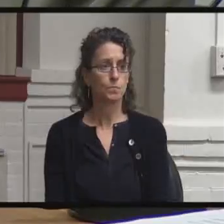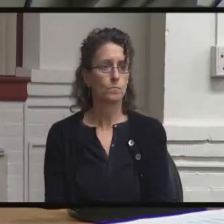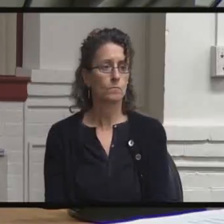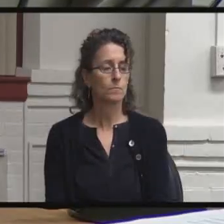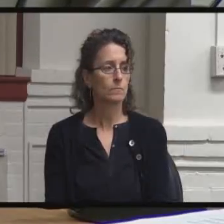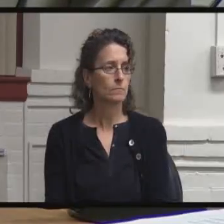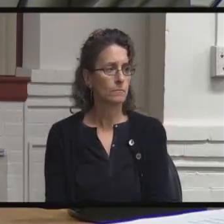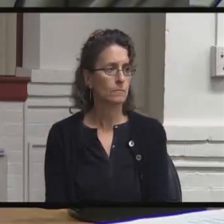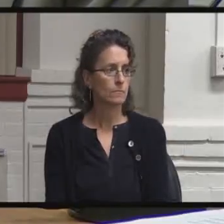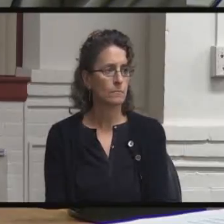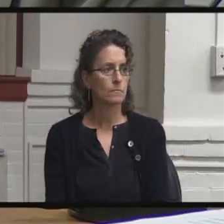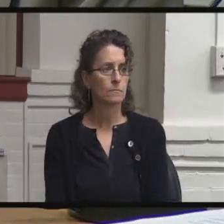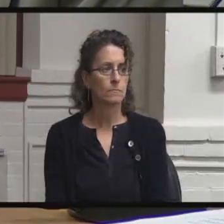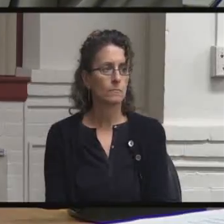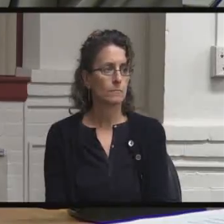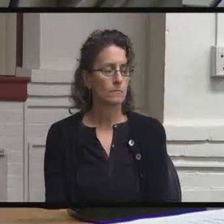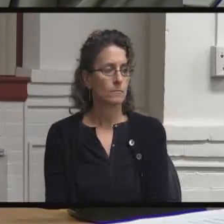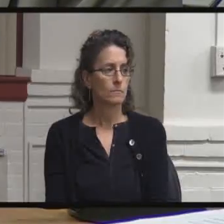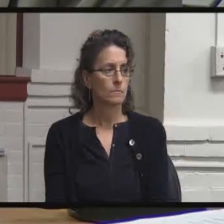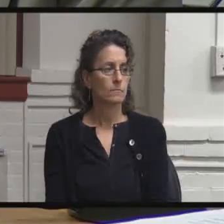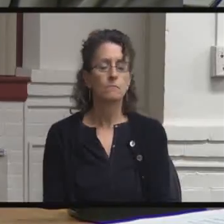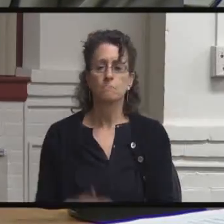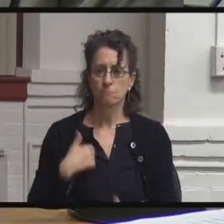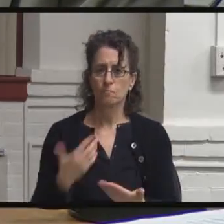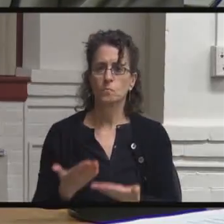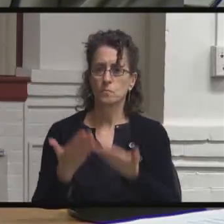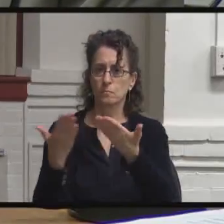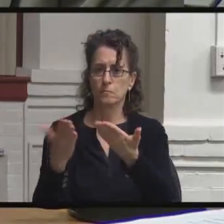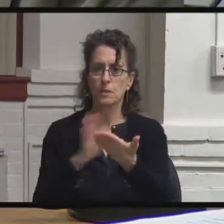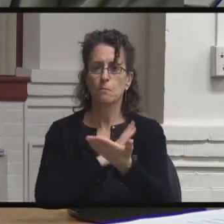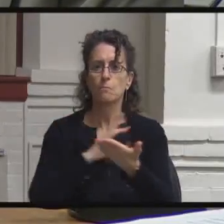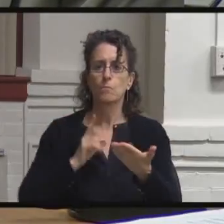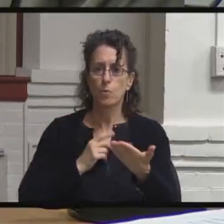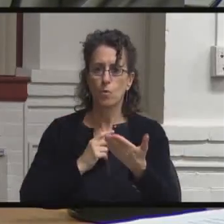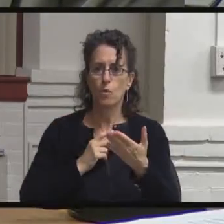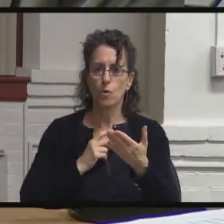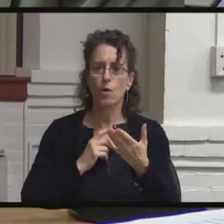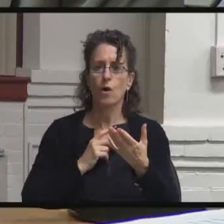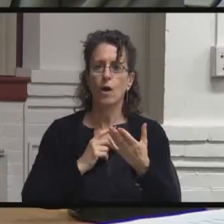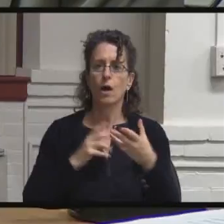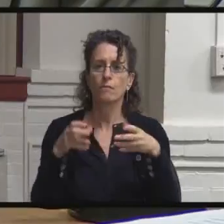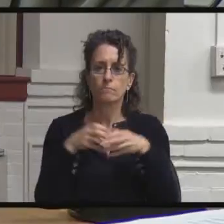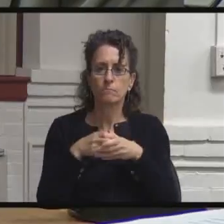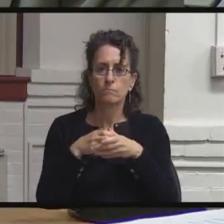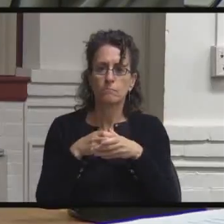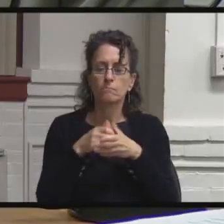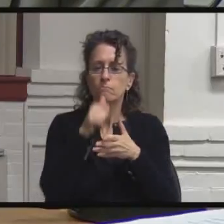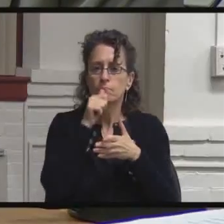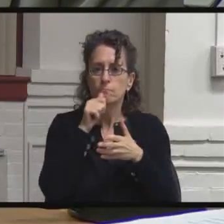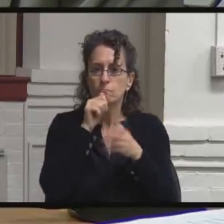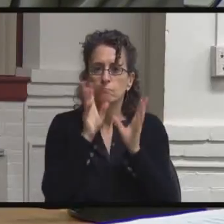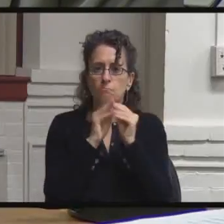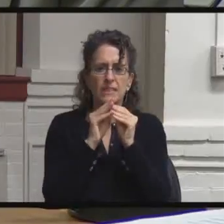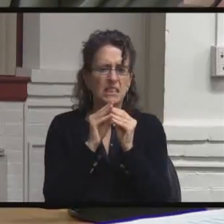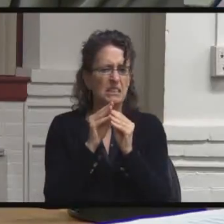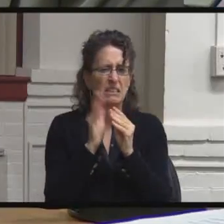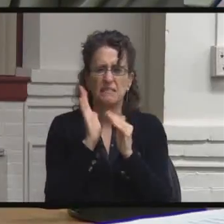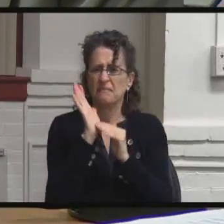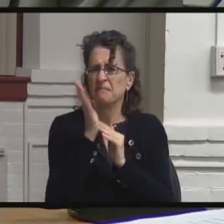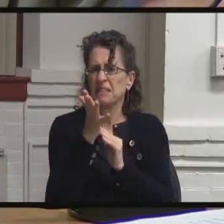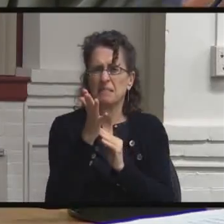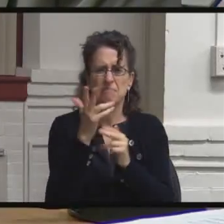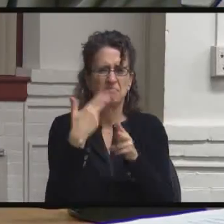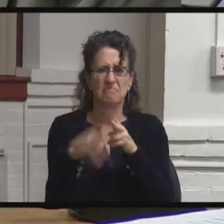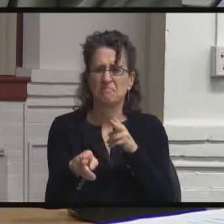I need to move that the board enter executive session for less than 5 minutes to